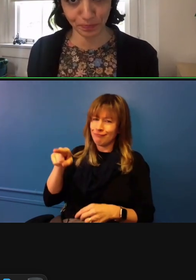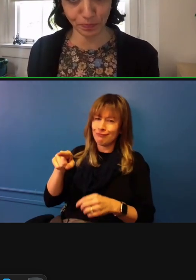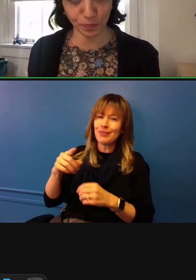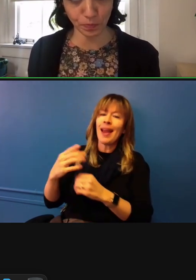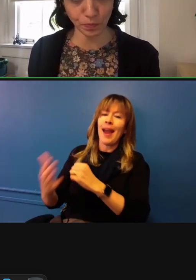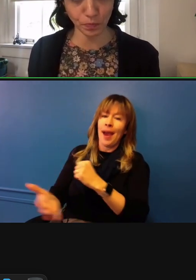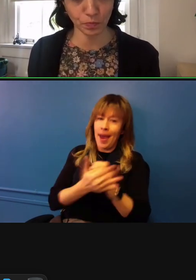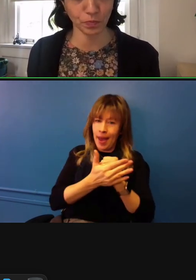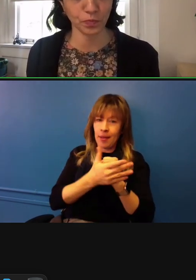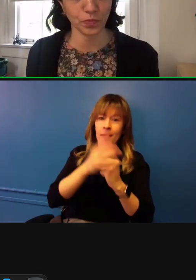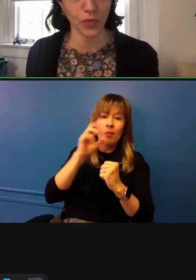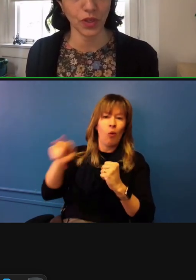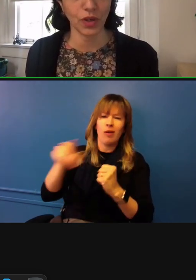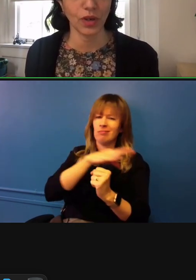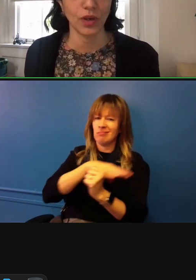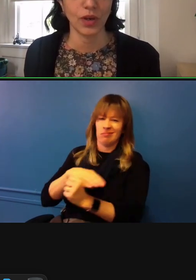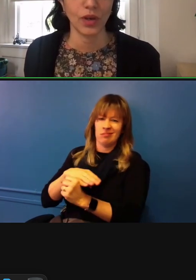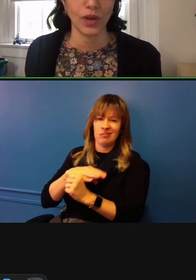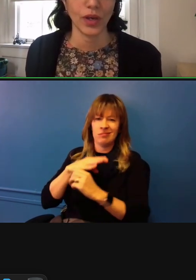interactions.